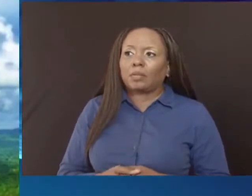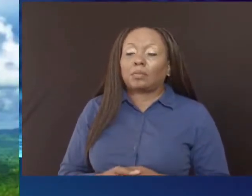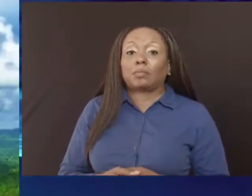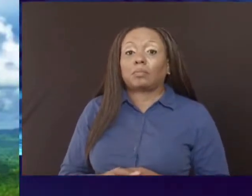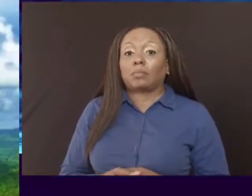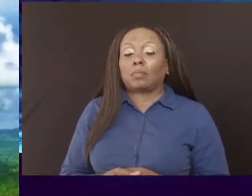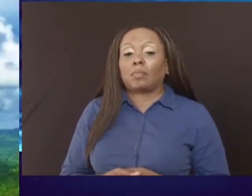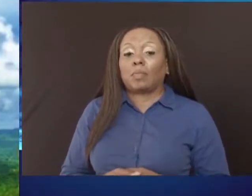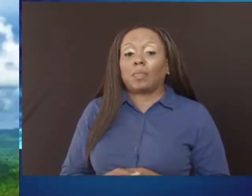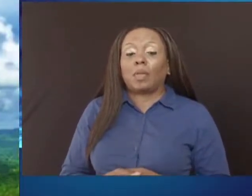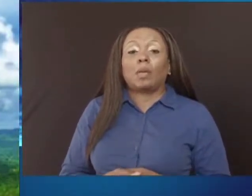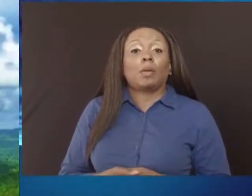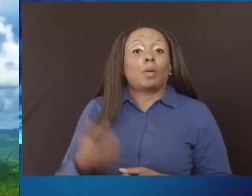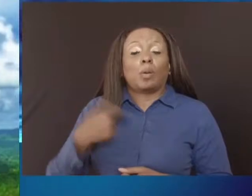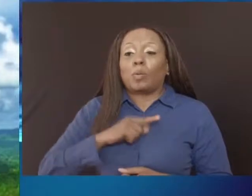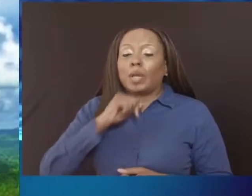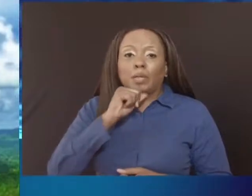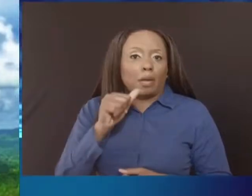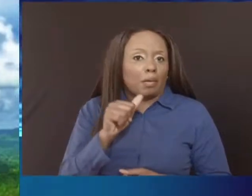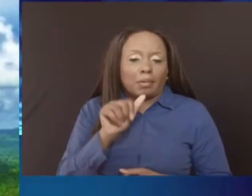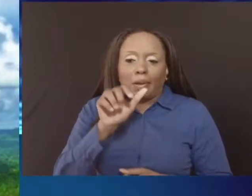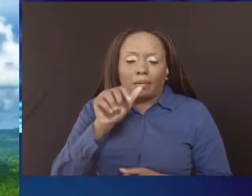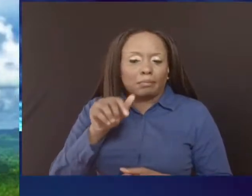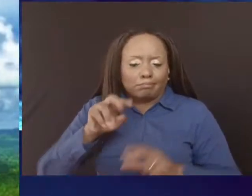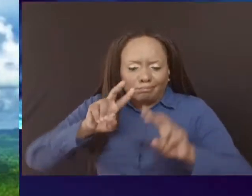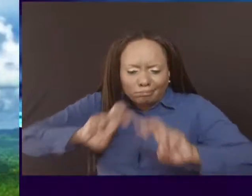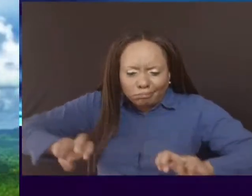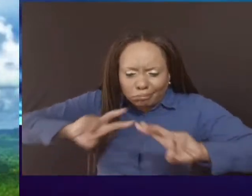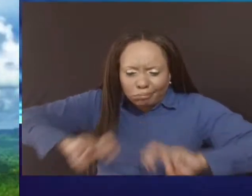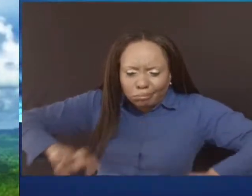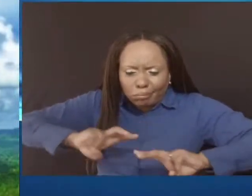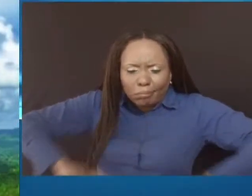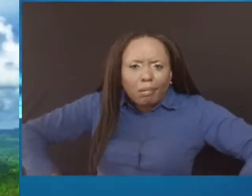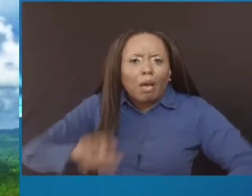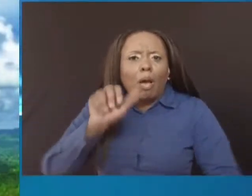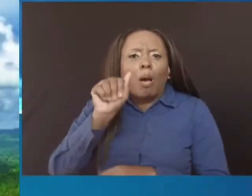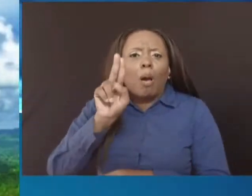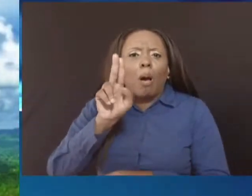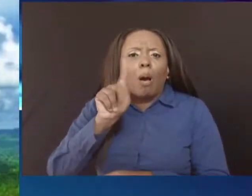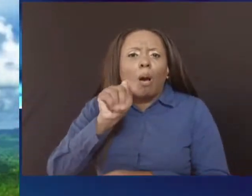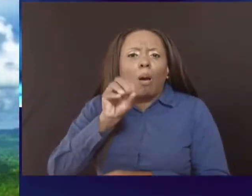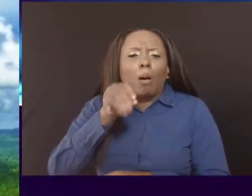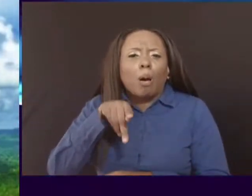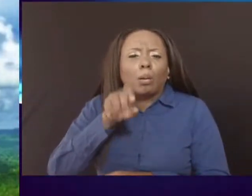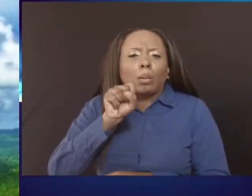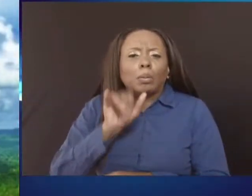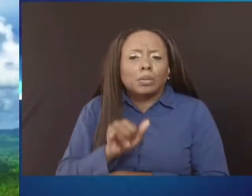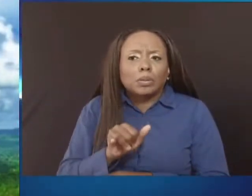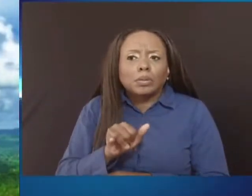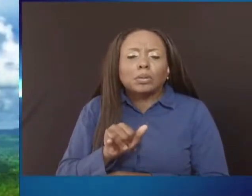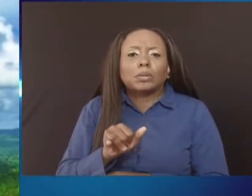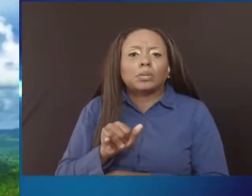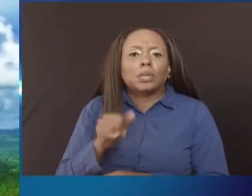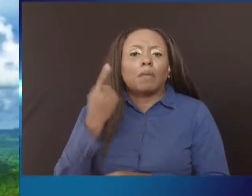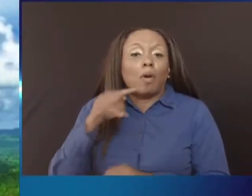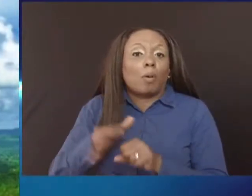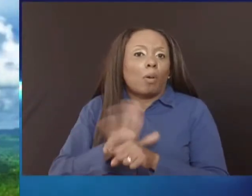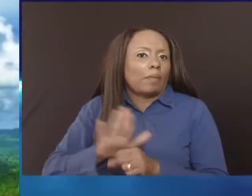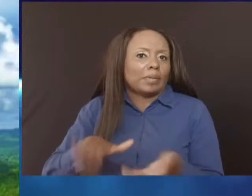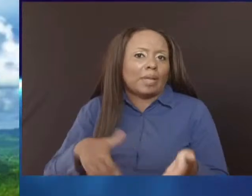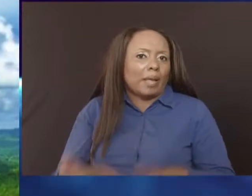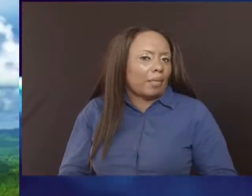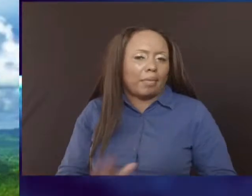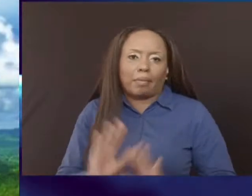on persons who are COVID positive, because we need to make sure that our pathologists stay safe. So